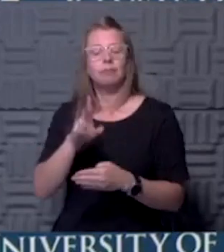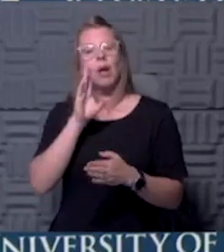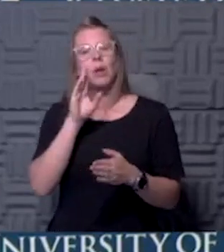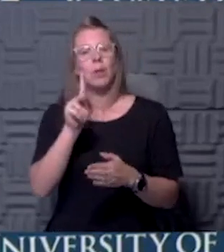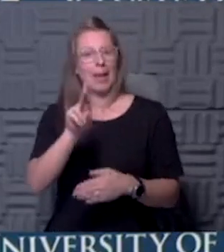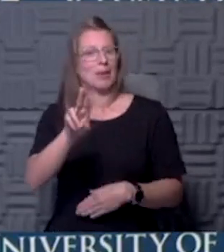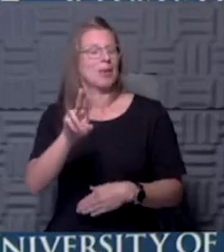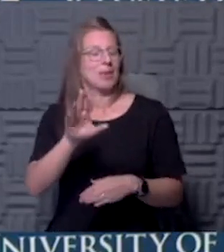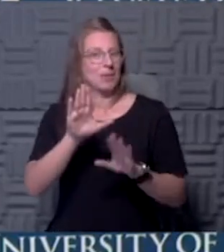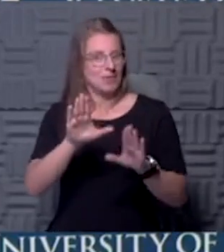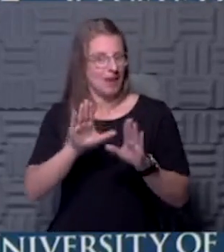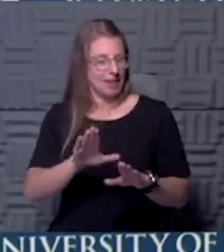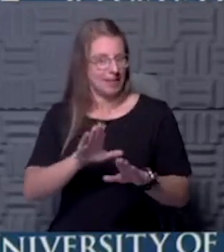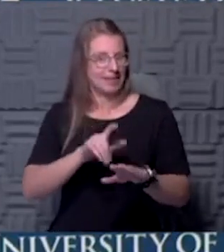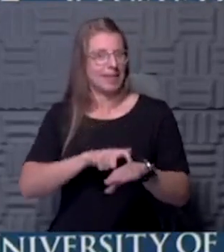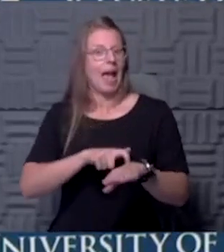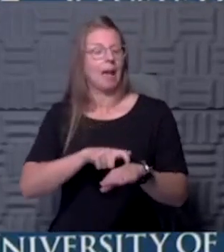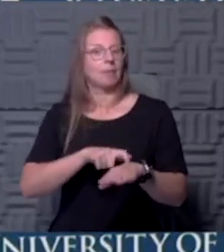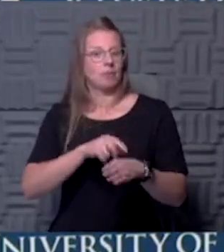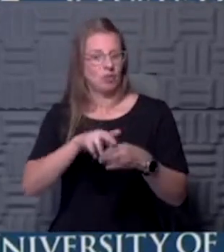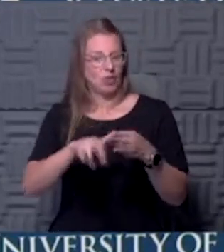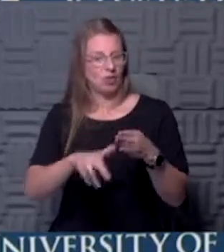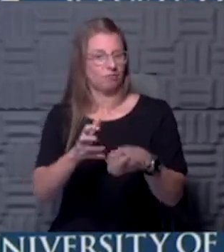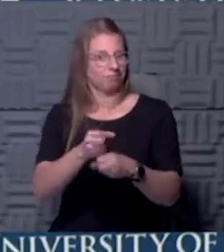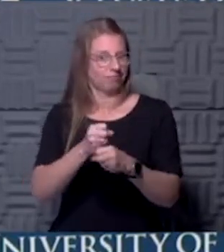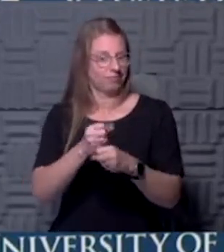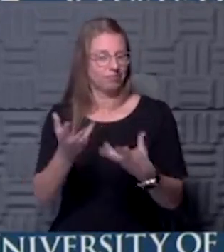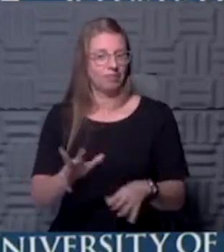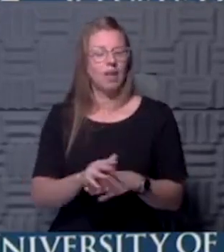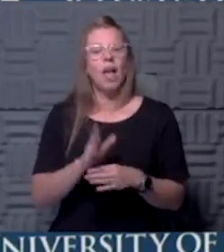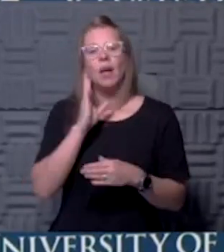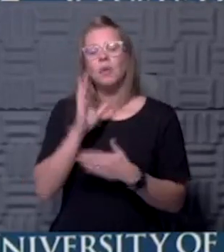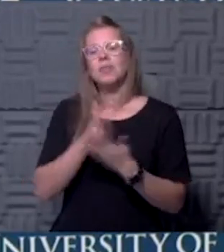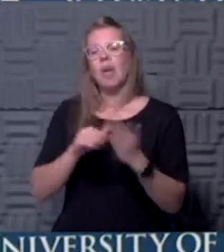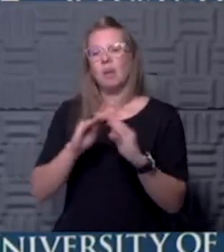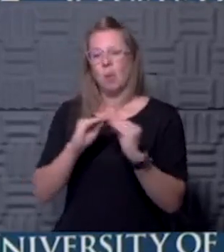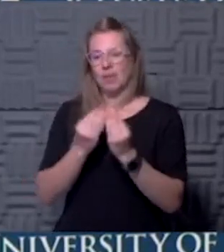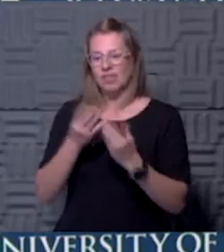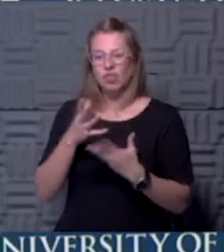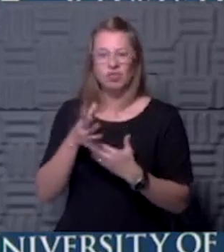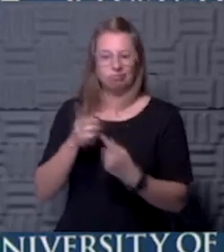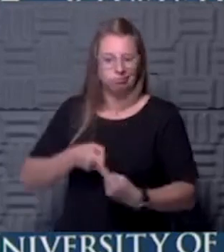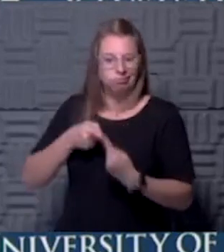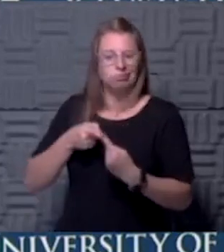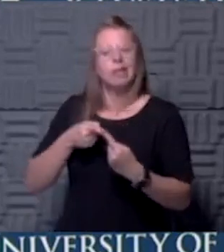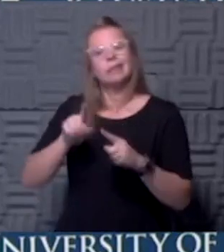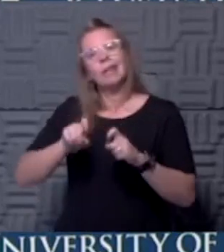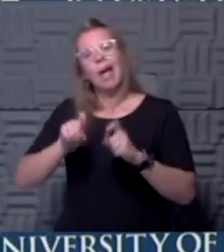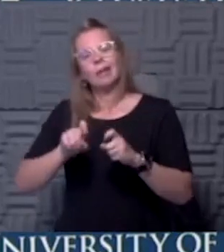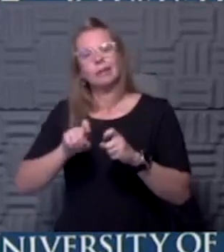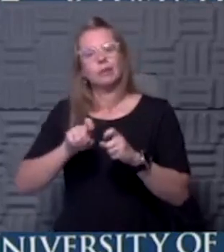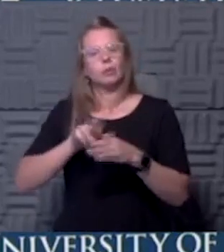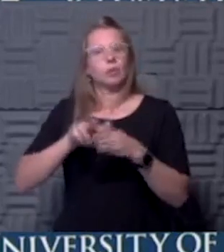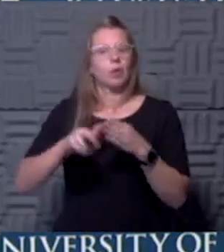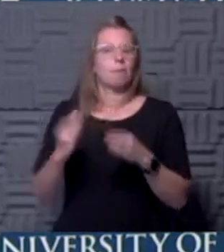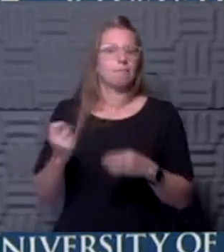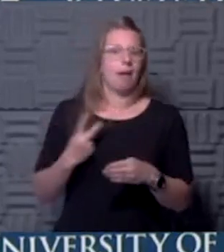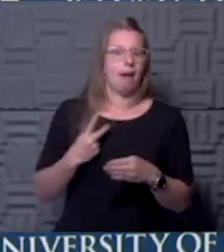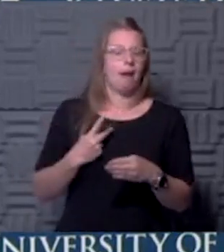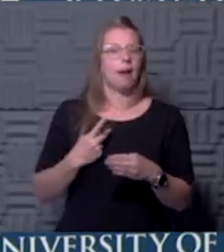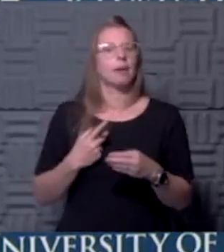at KU as well. I do know that there are some organizations that are struggling and that test turnaround times have really